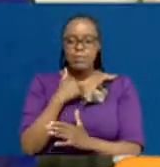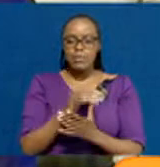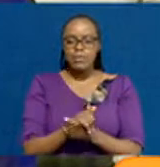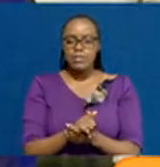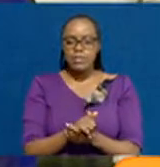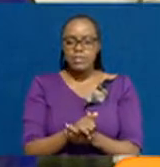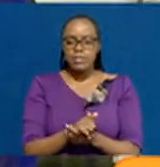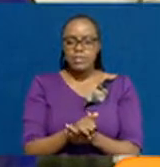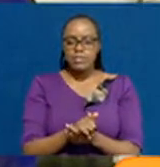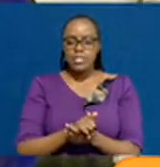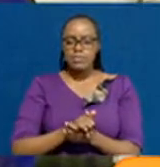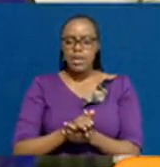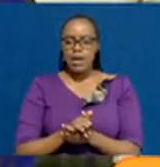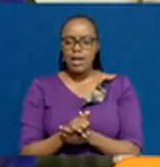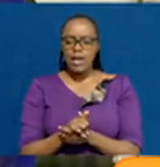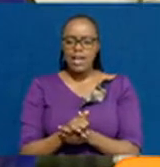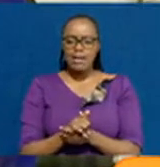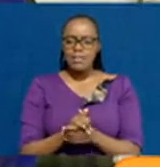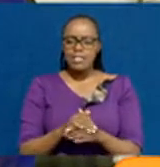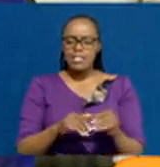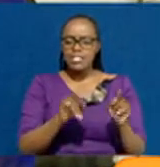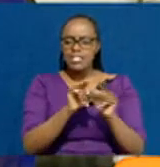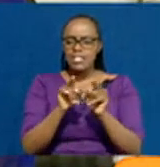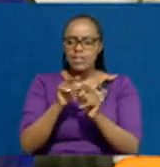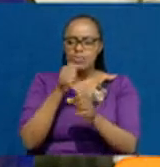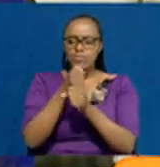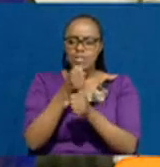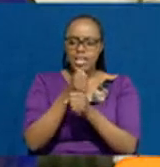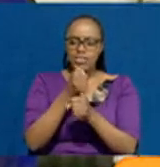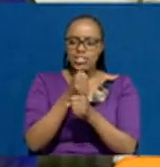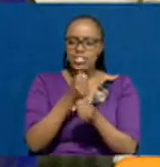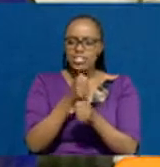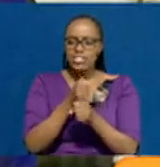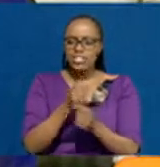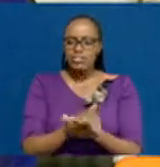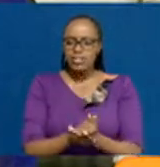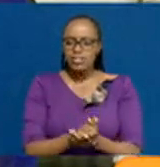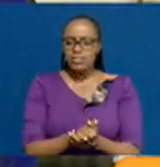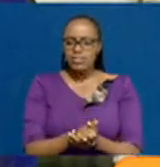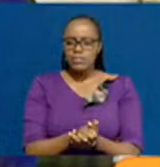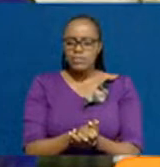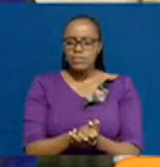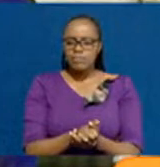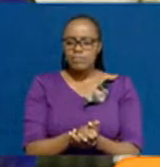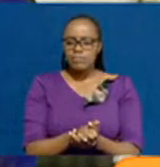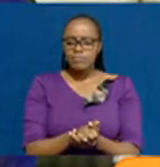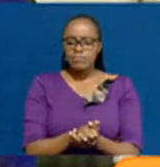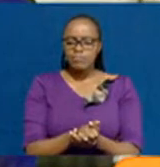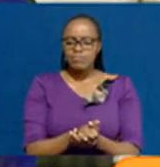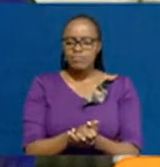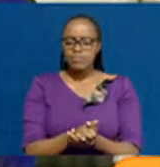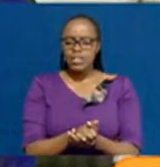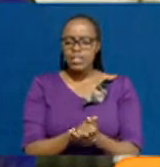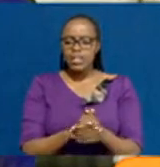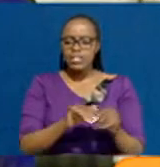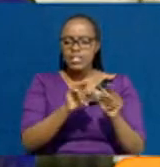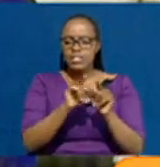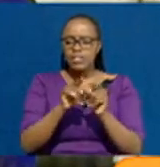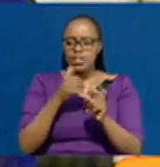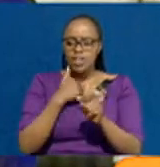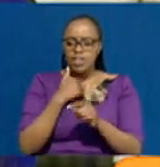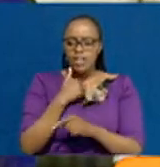targeted initially. So it was not necessarily that we've changed heart. It is because now we have, for